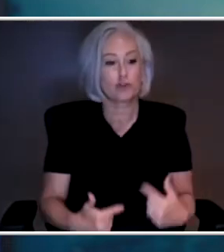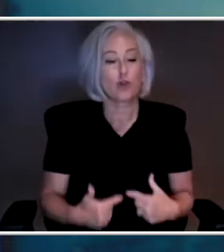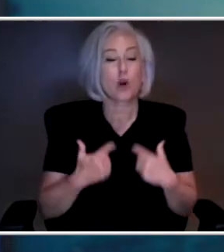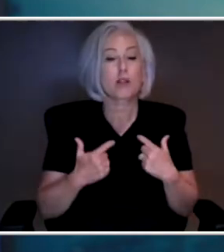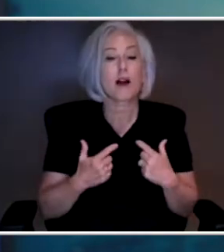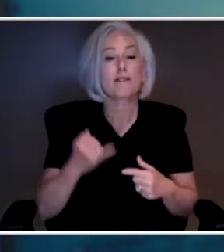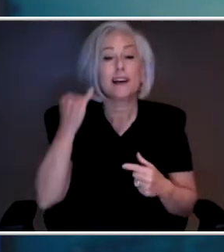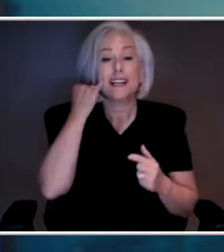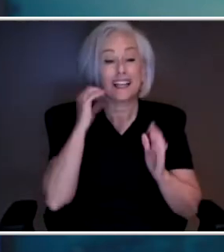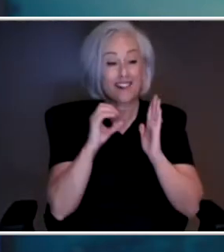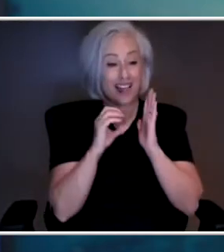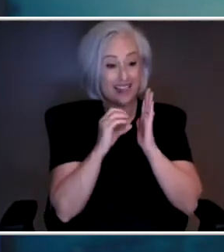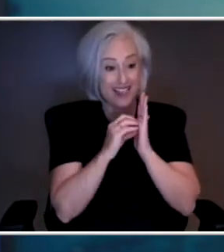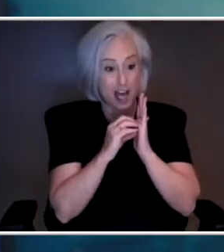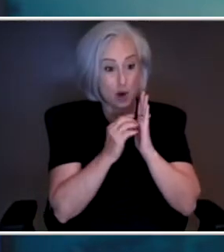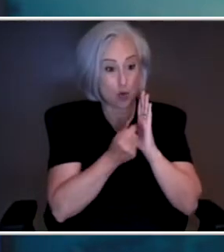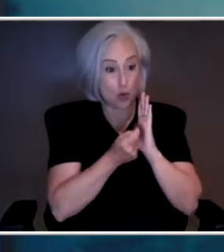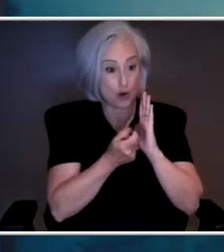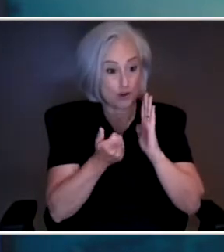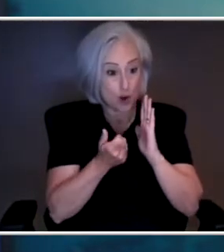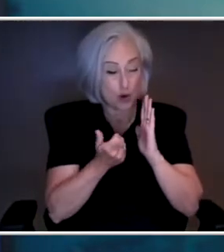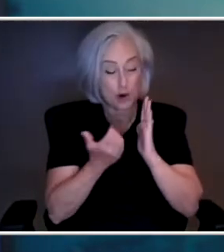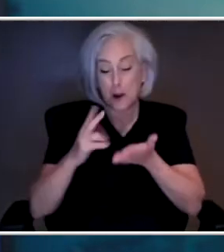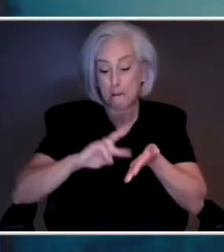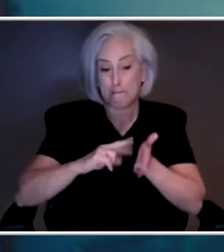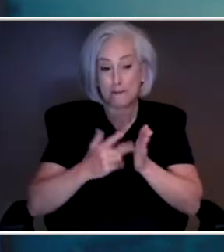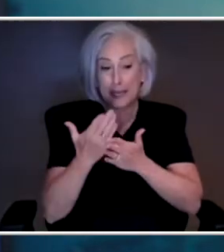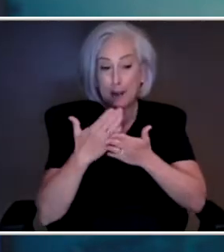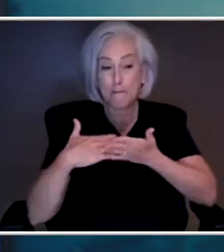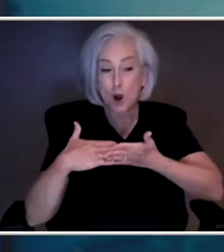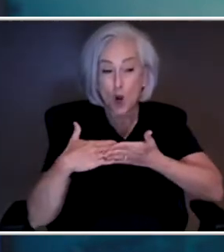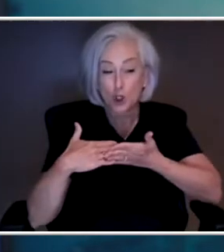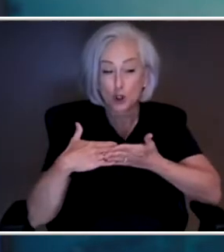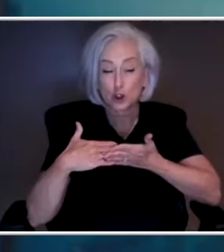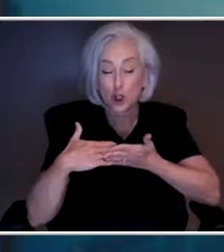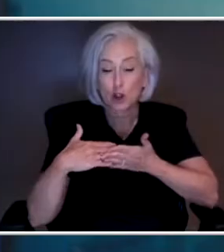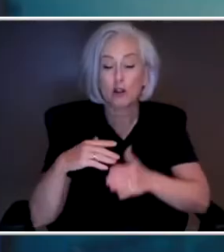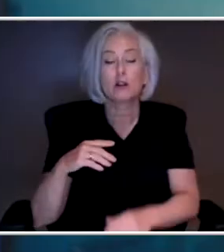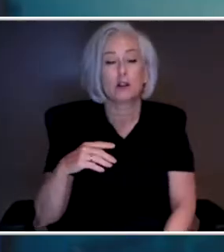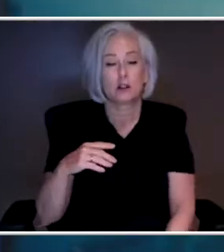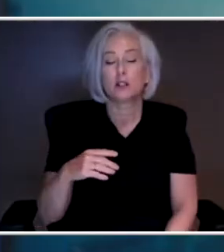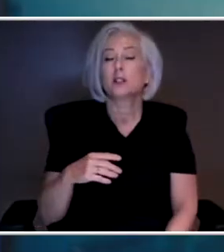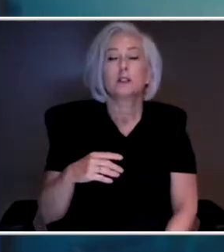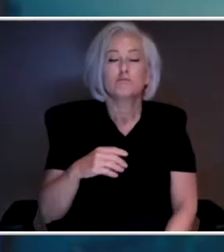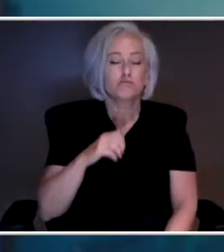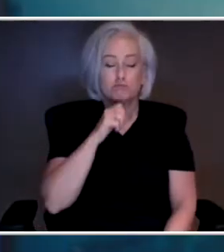partial thyroidectomy. Not everybody goes on the replacement, but I think about 20%